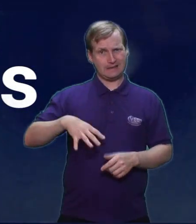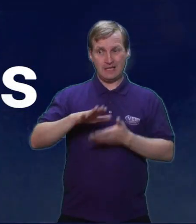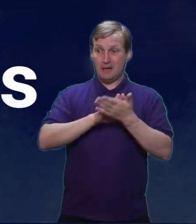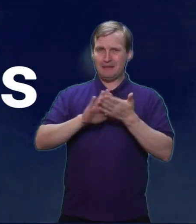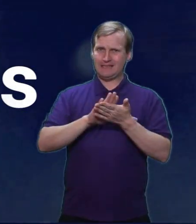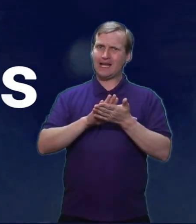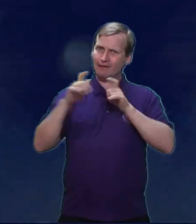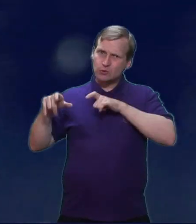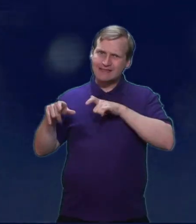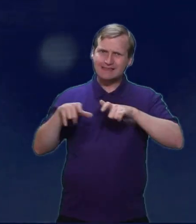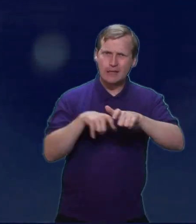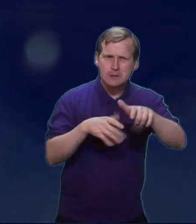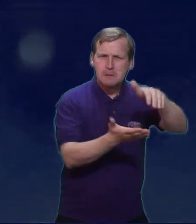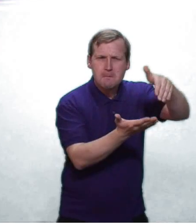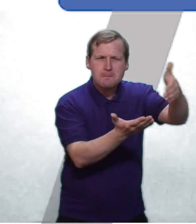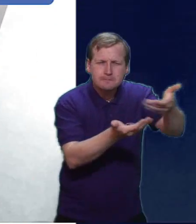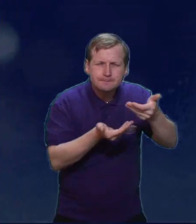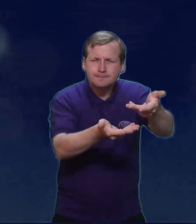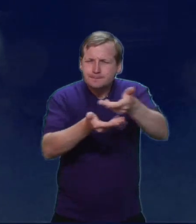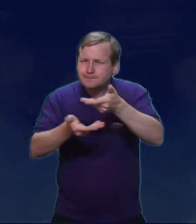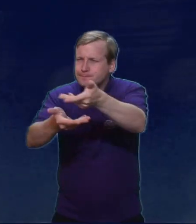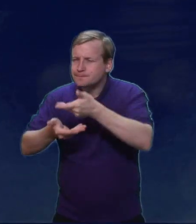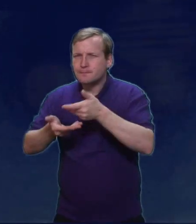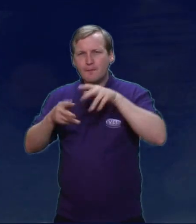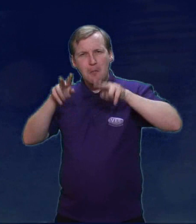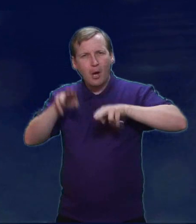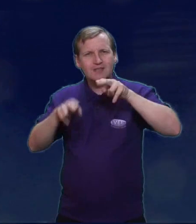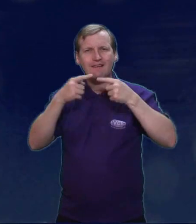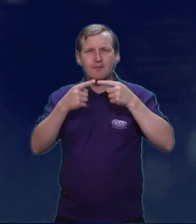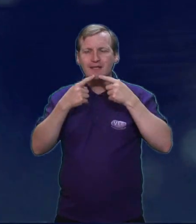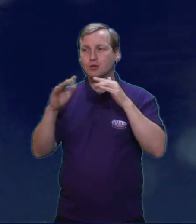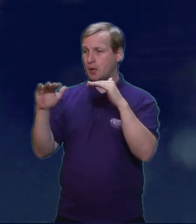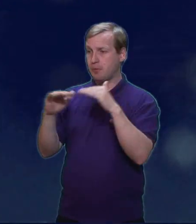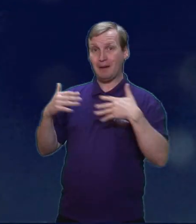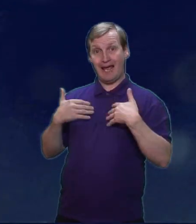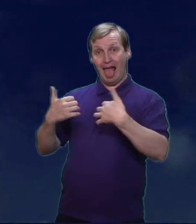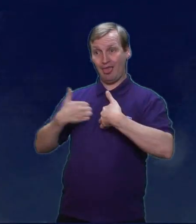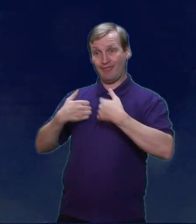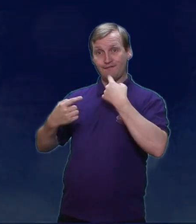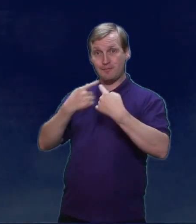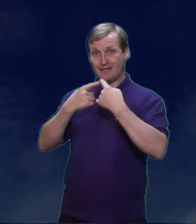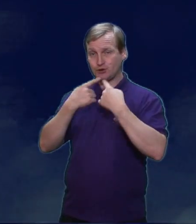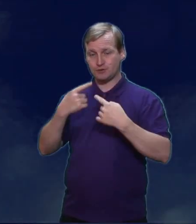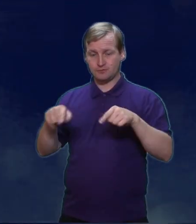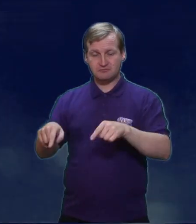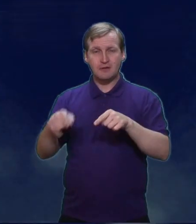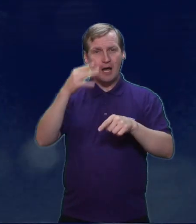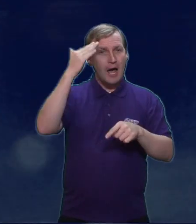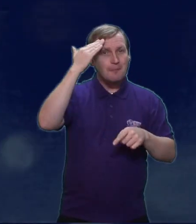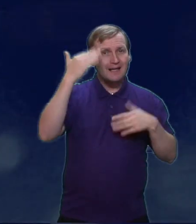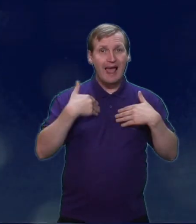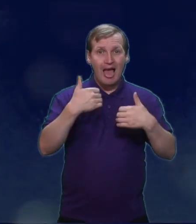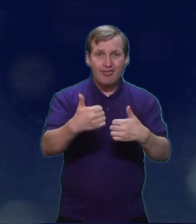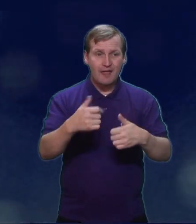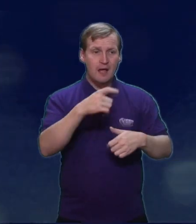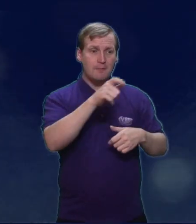needs. This means we need to continue collecting and monitoring data such as public health information,